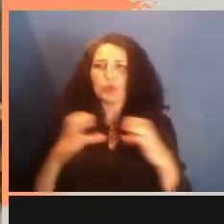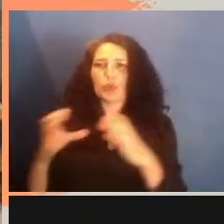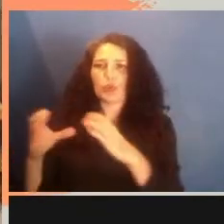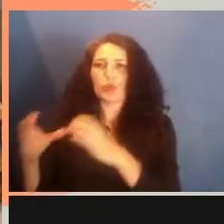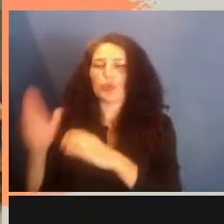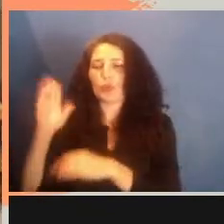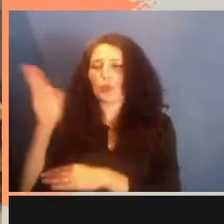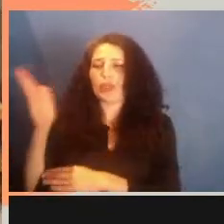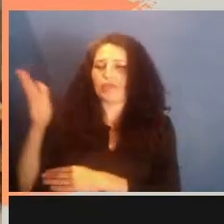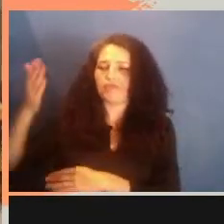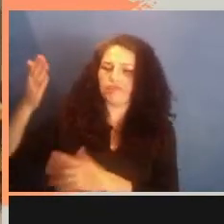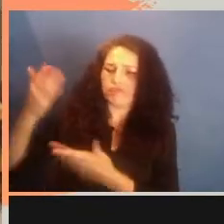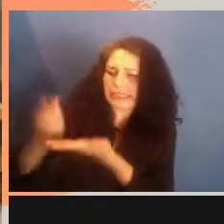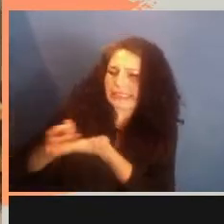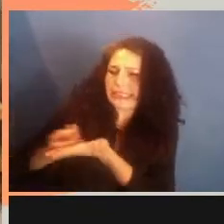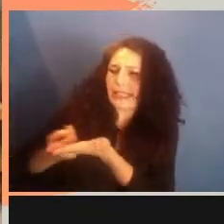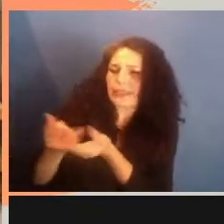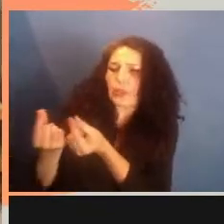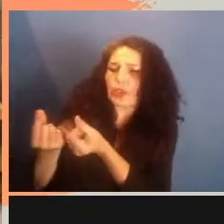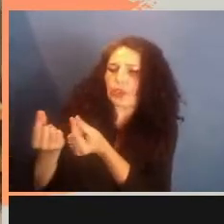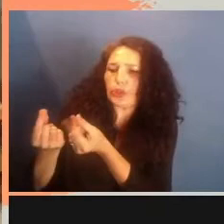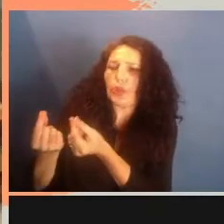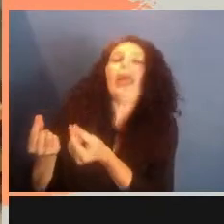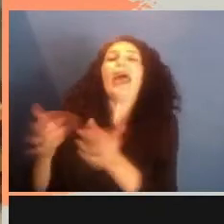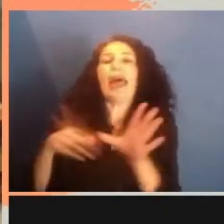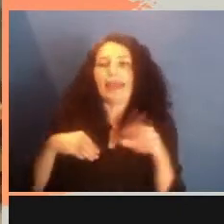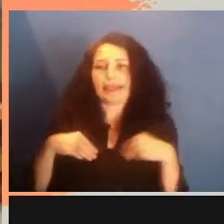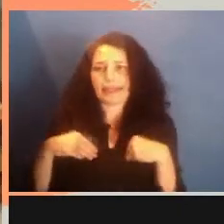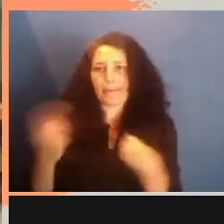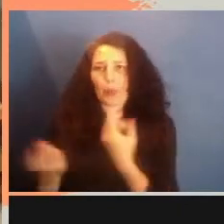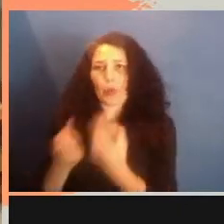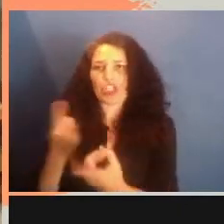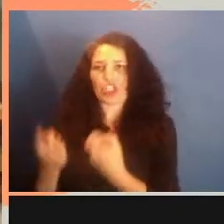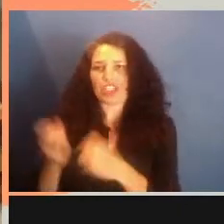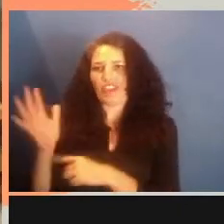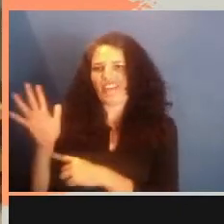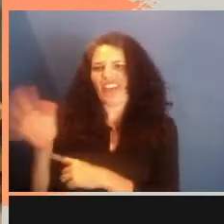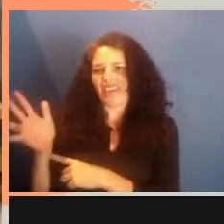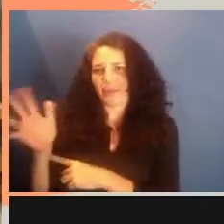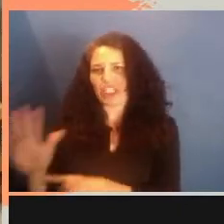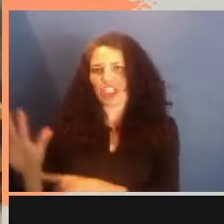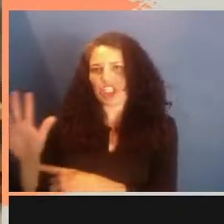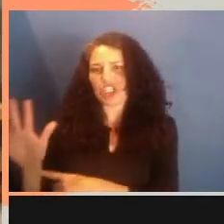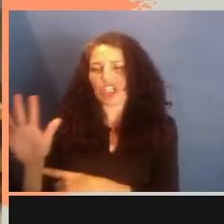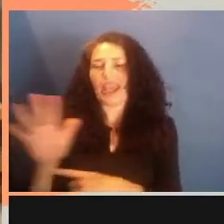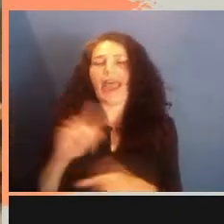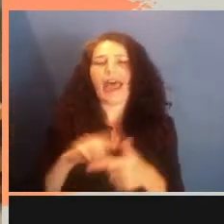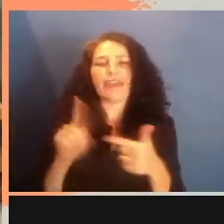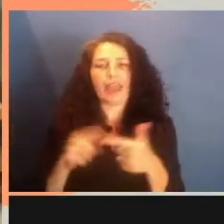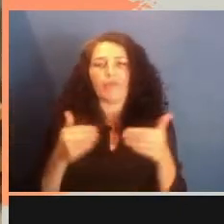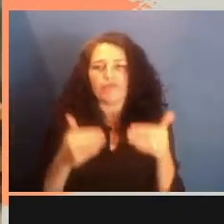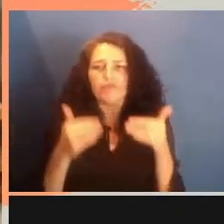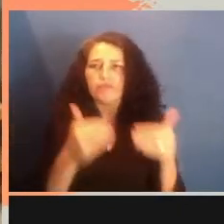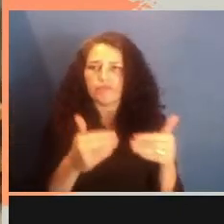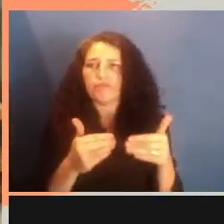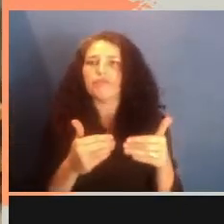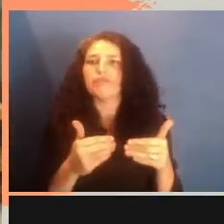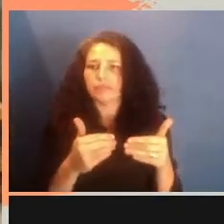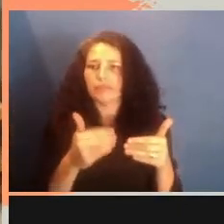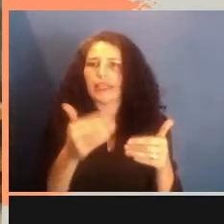about what they're doing, and then we'll take questions for 5 minutes or so, and then we'll move on to the next